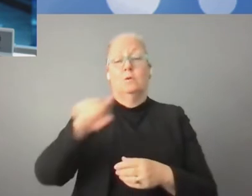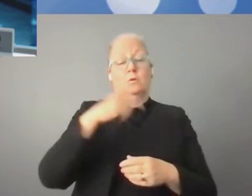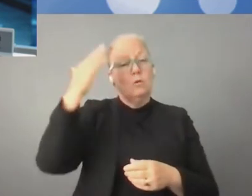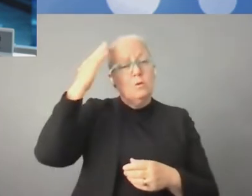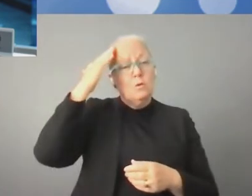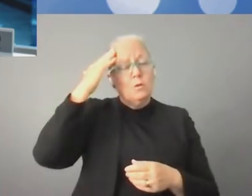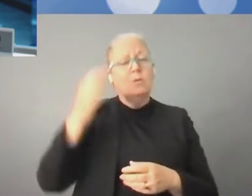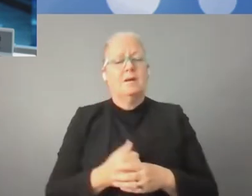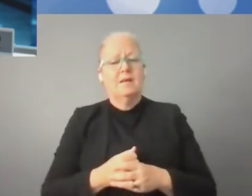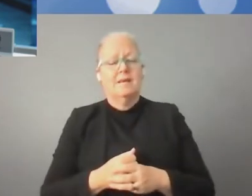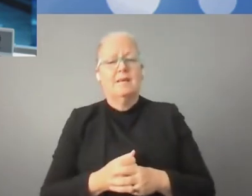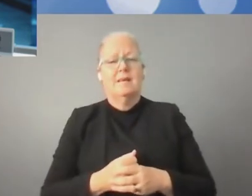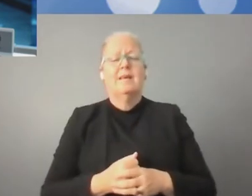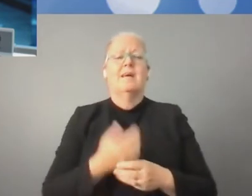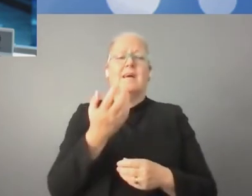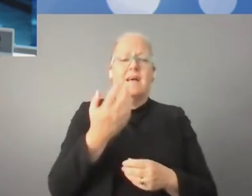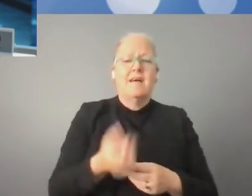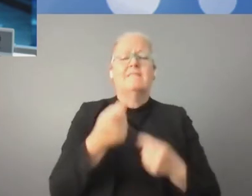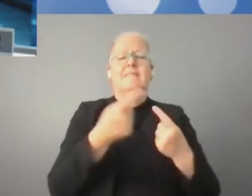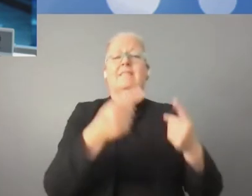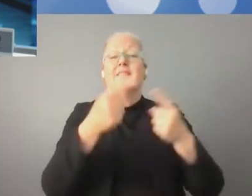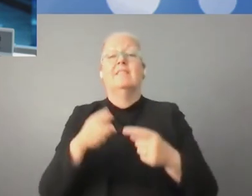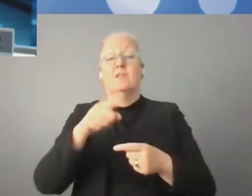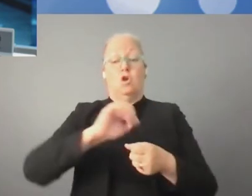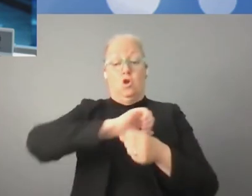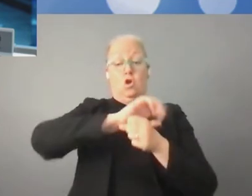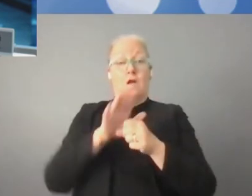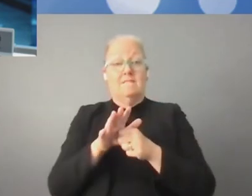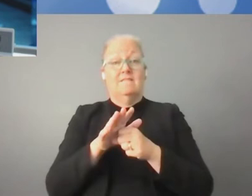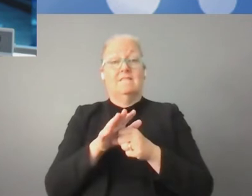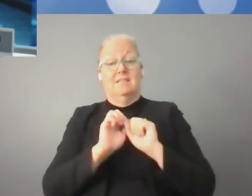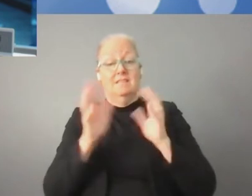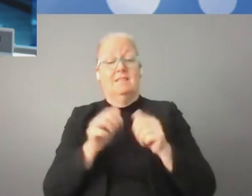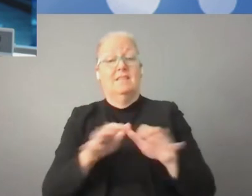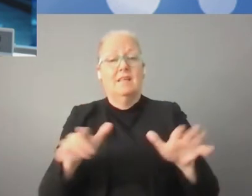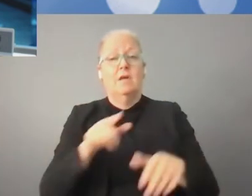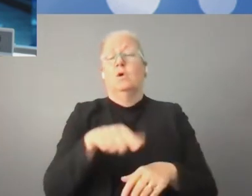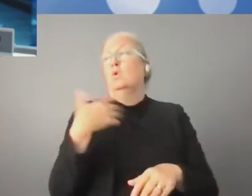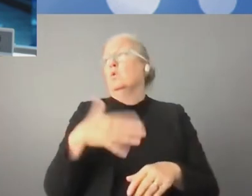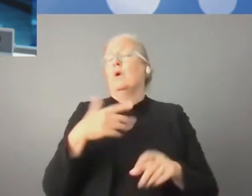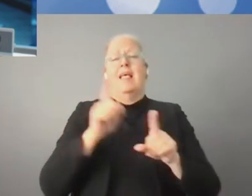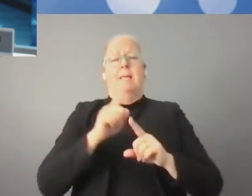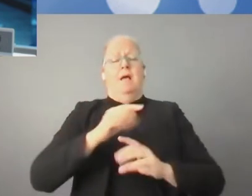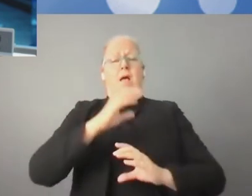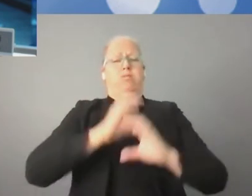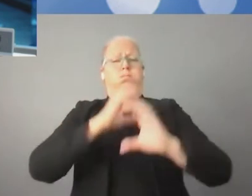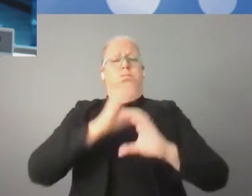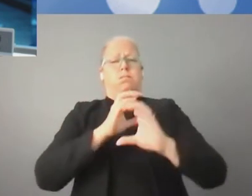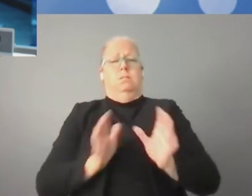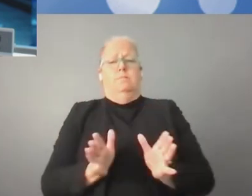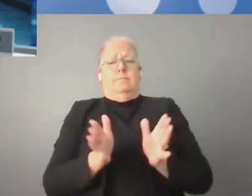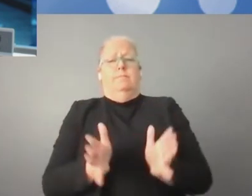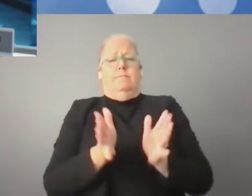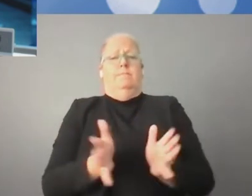consequences the pandemic has become the engine of digital transformation around the world changed the attitude toward